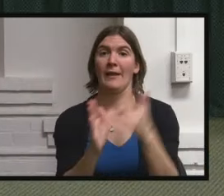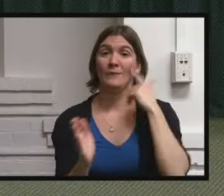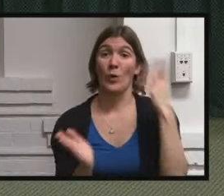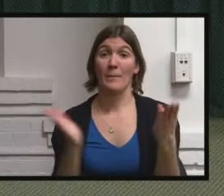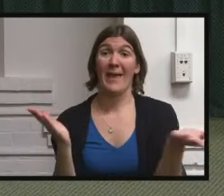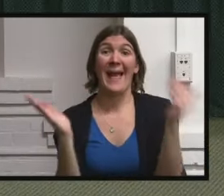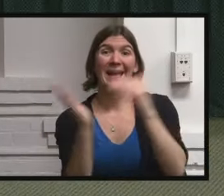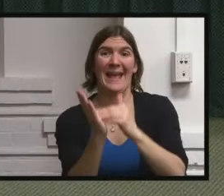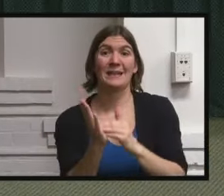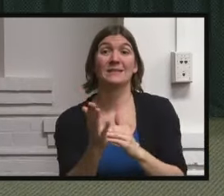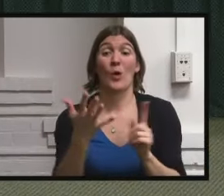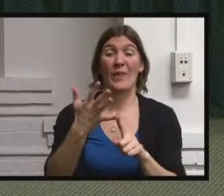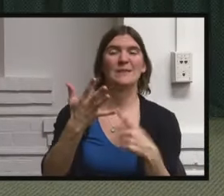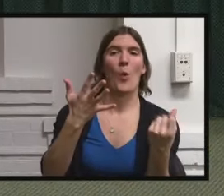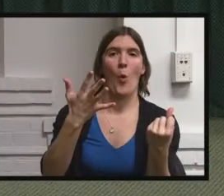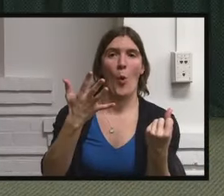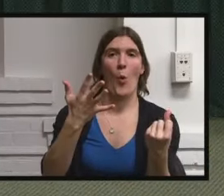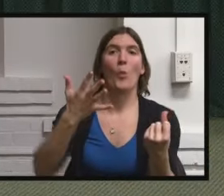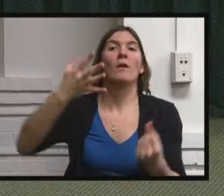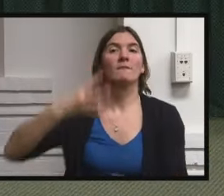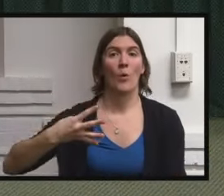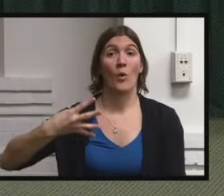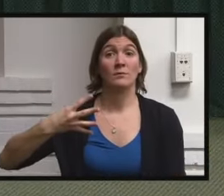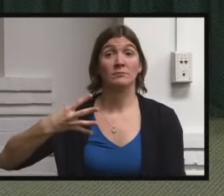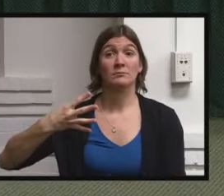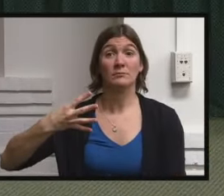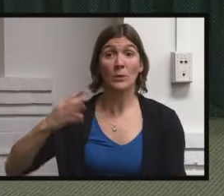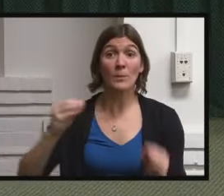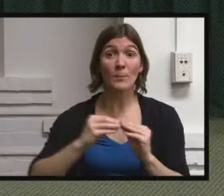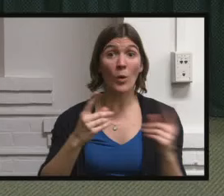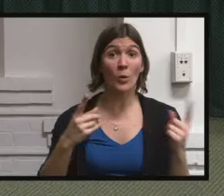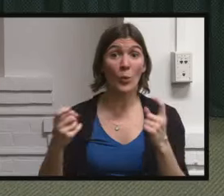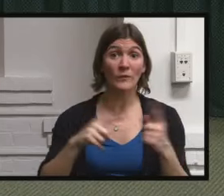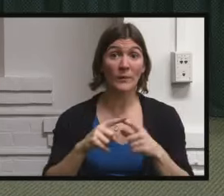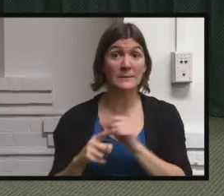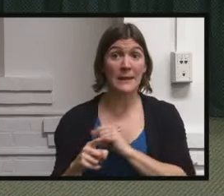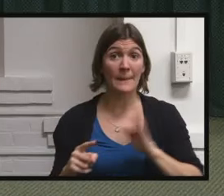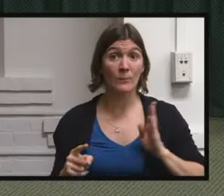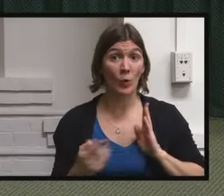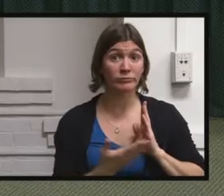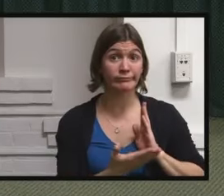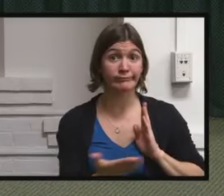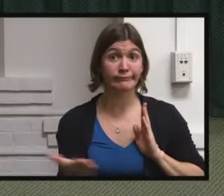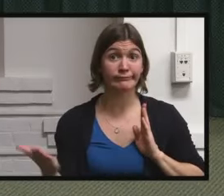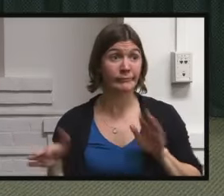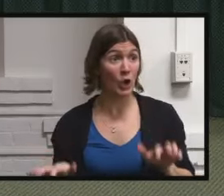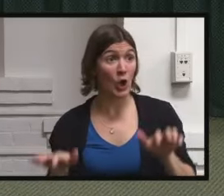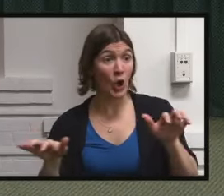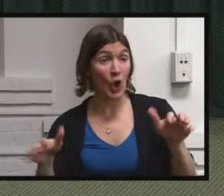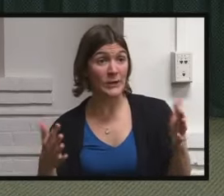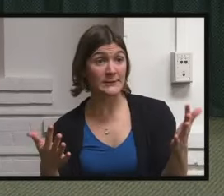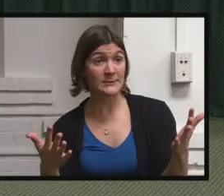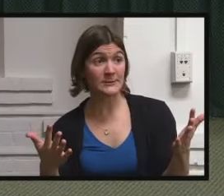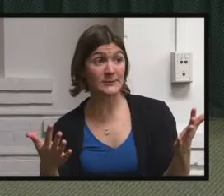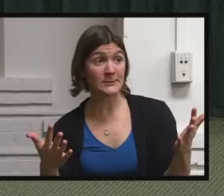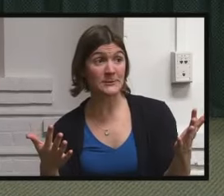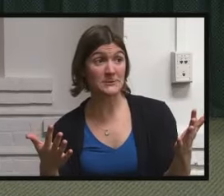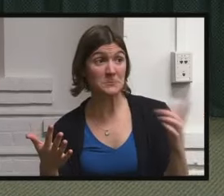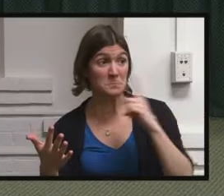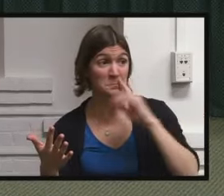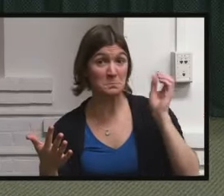that award tonight. Correct. Any other questions or comments from anybody on the board or anybody who's in attendance?